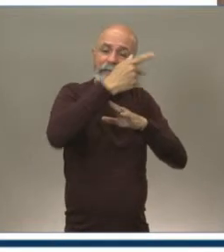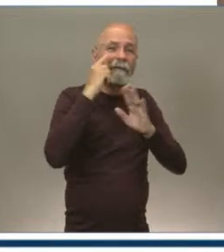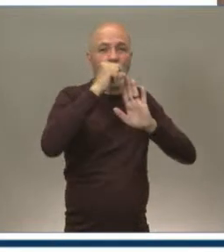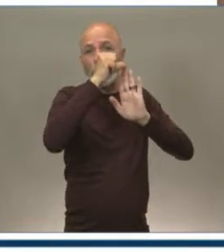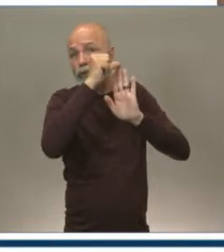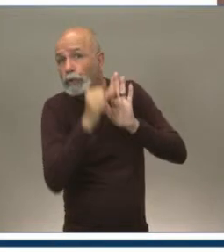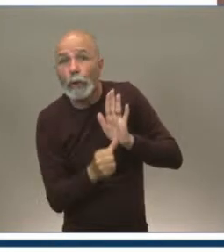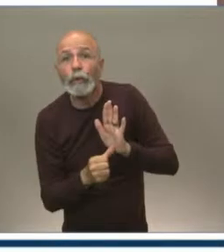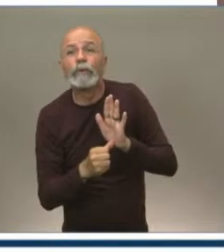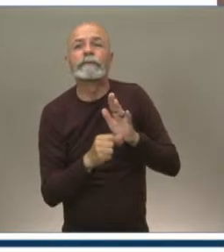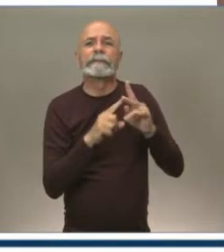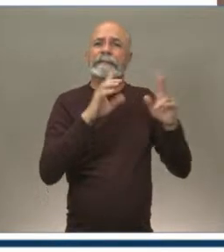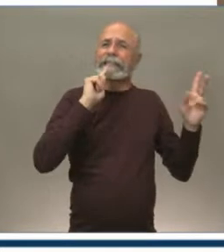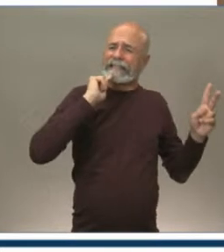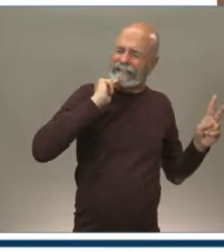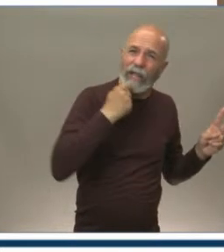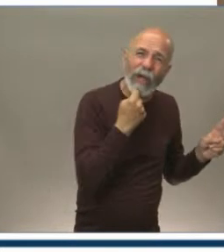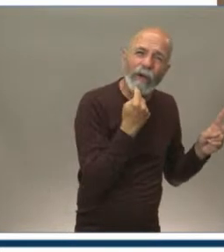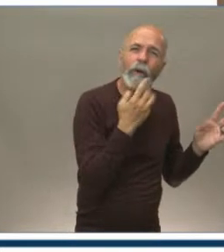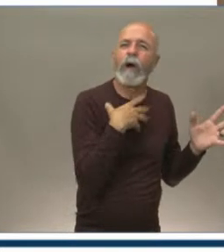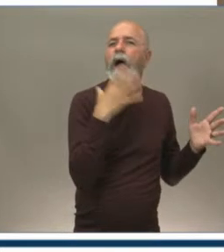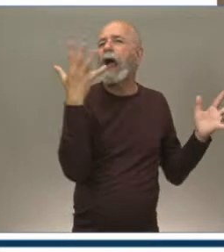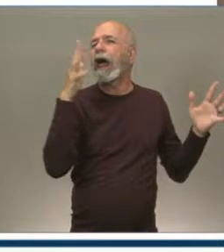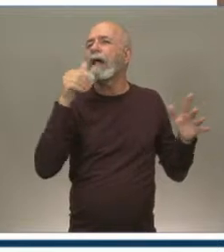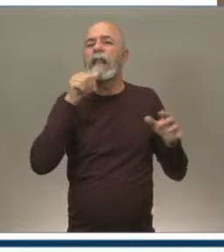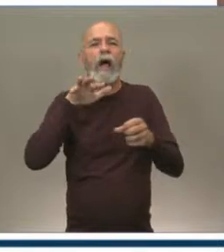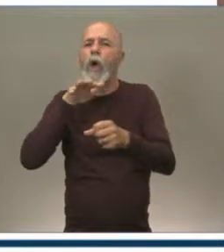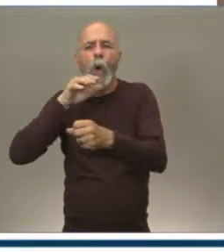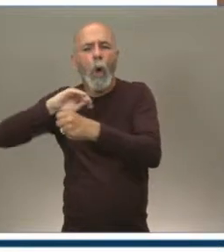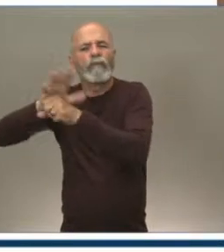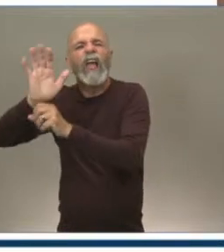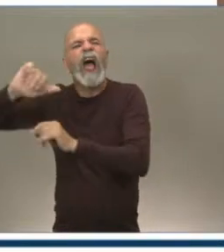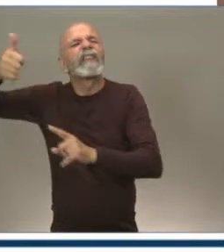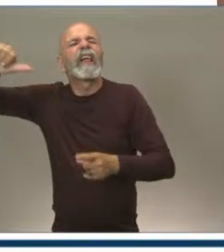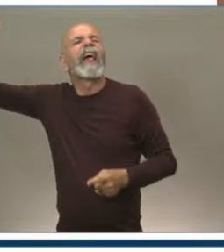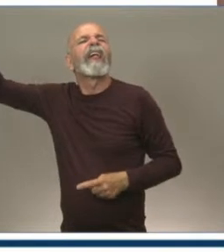other serious illnesses that require intensive care.